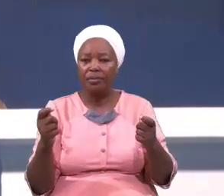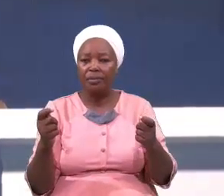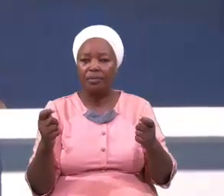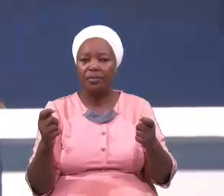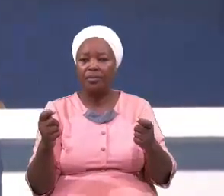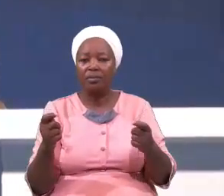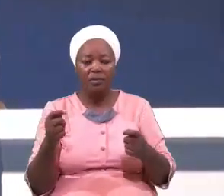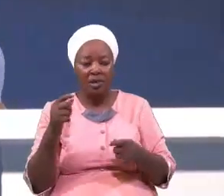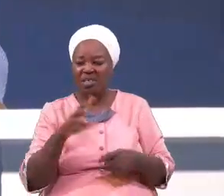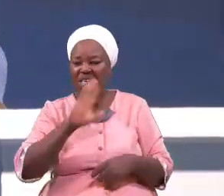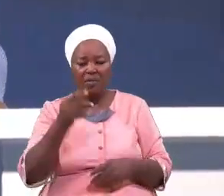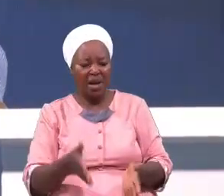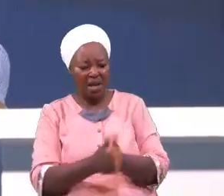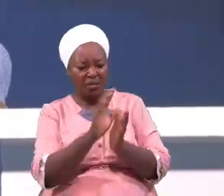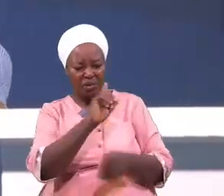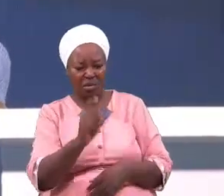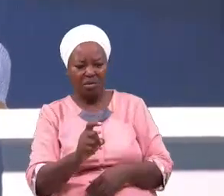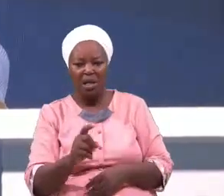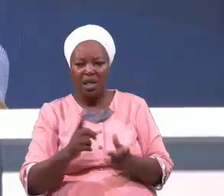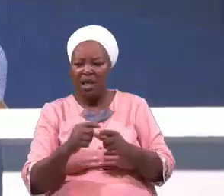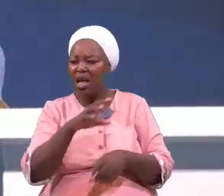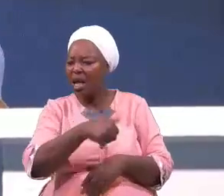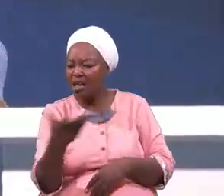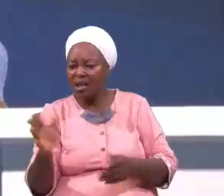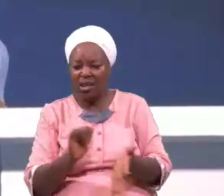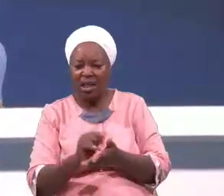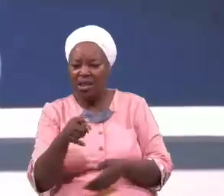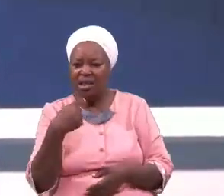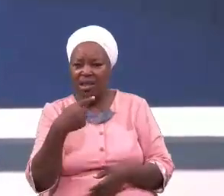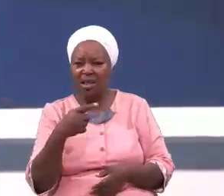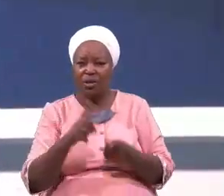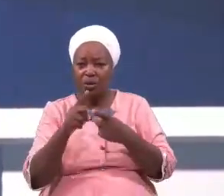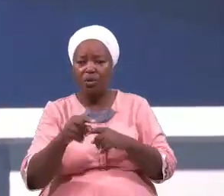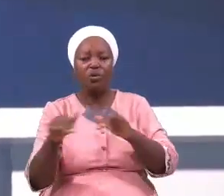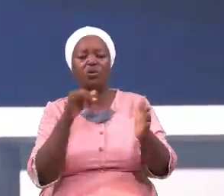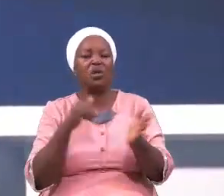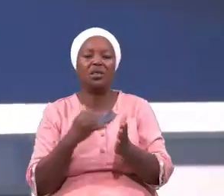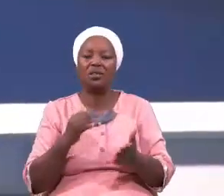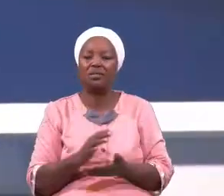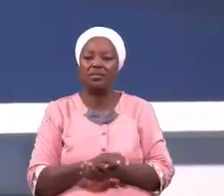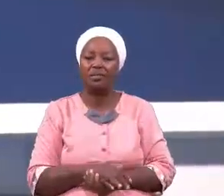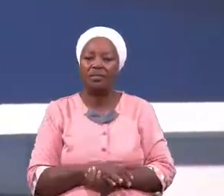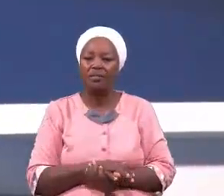They didn't question, whatsoever he says unto you, do it.